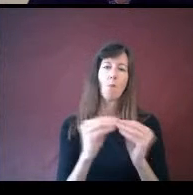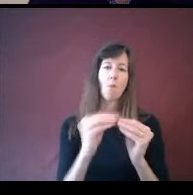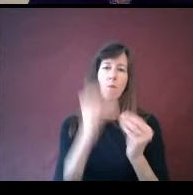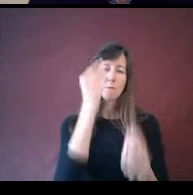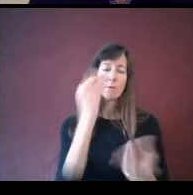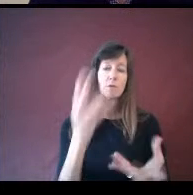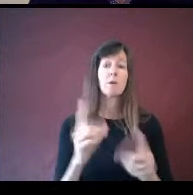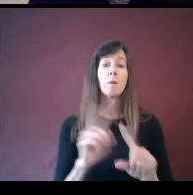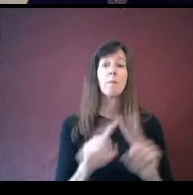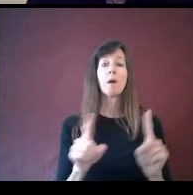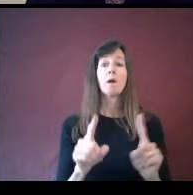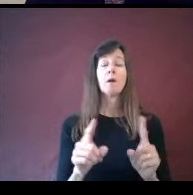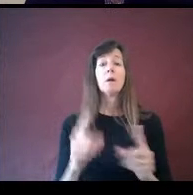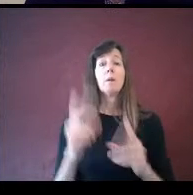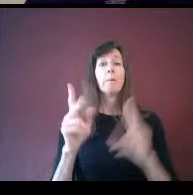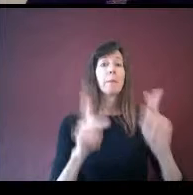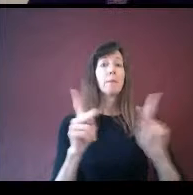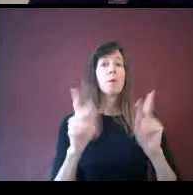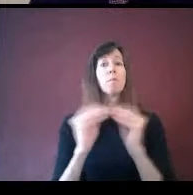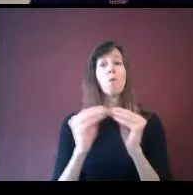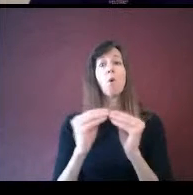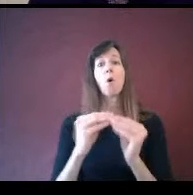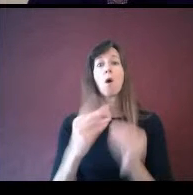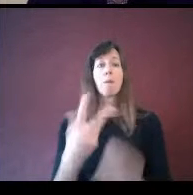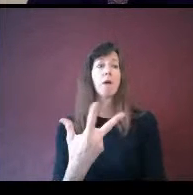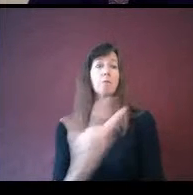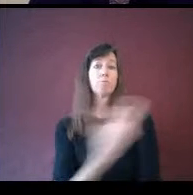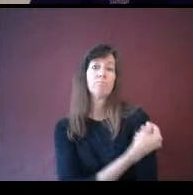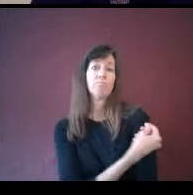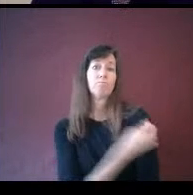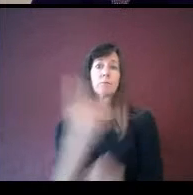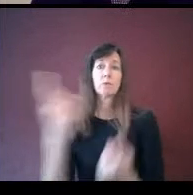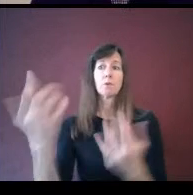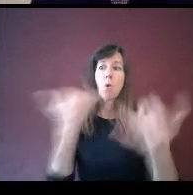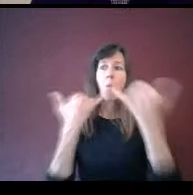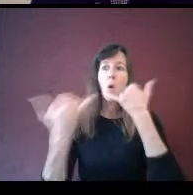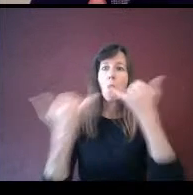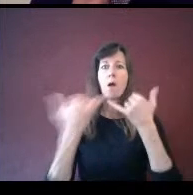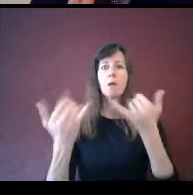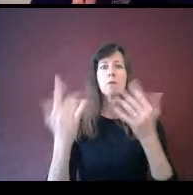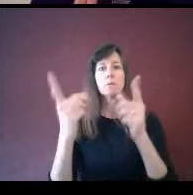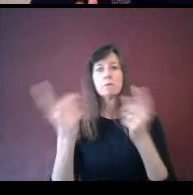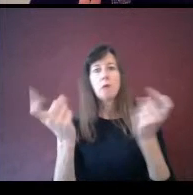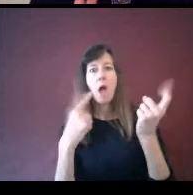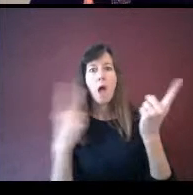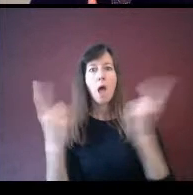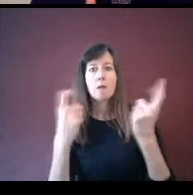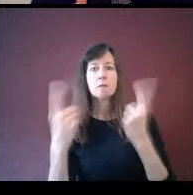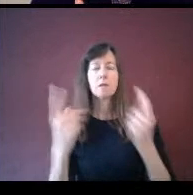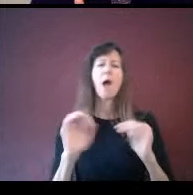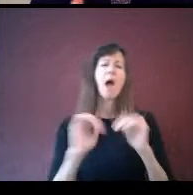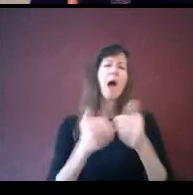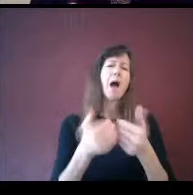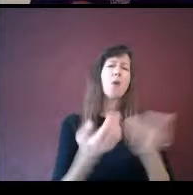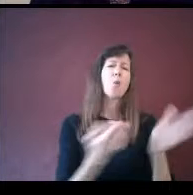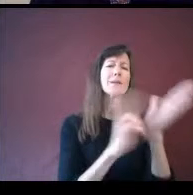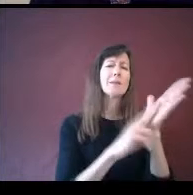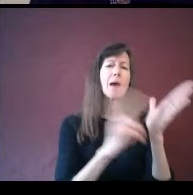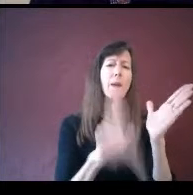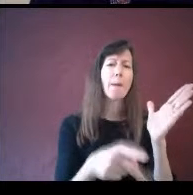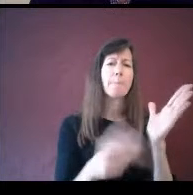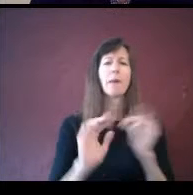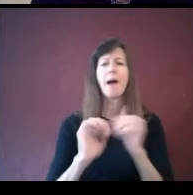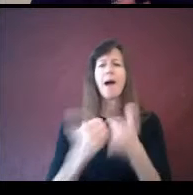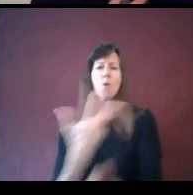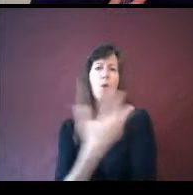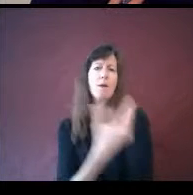and questions about how do I sign up, when will I be getting it. As soon as we have dates and